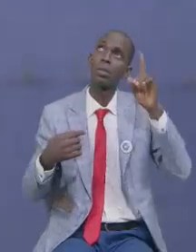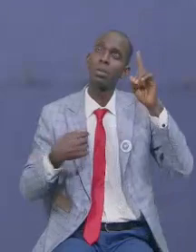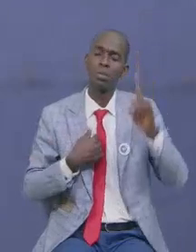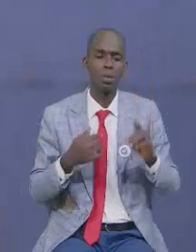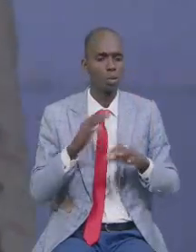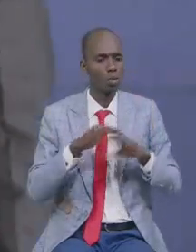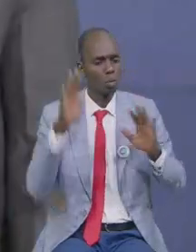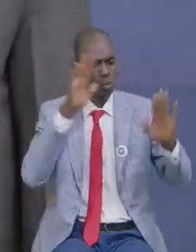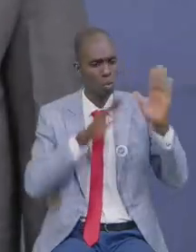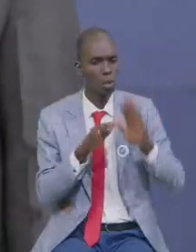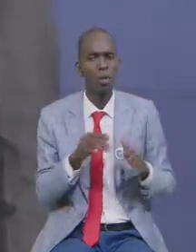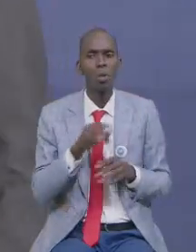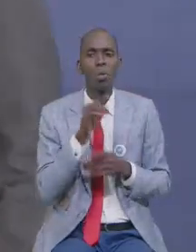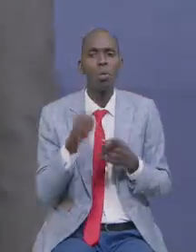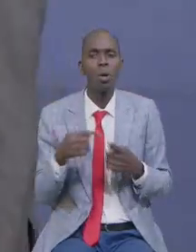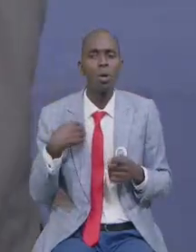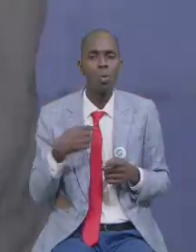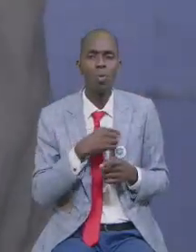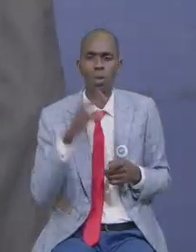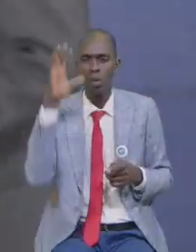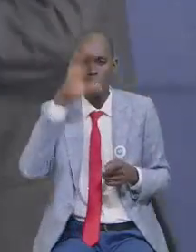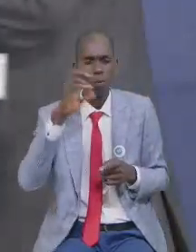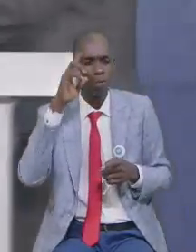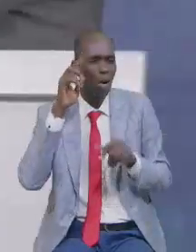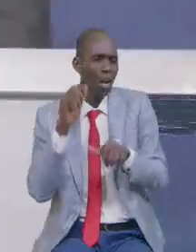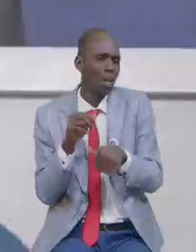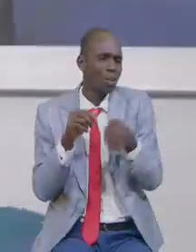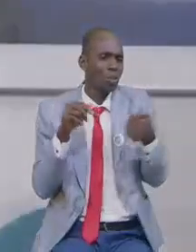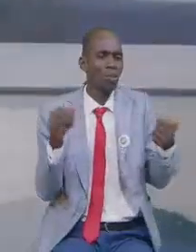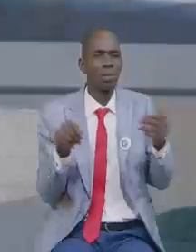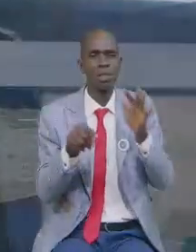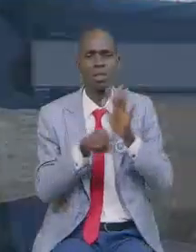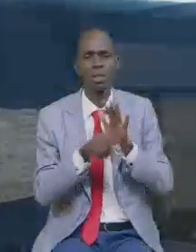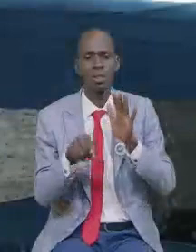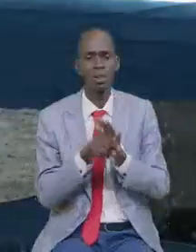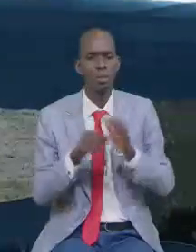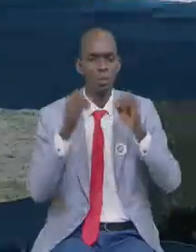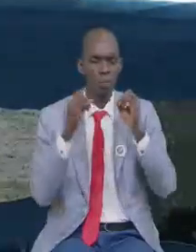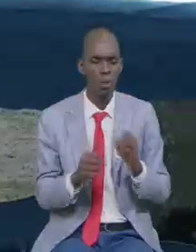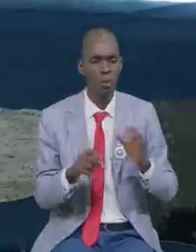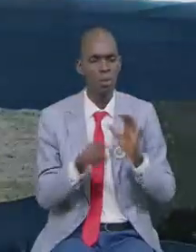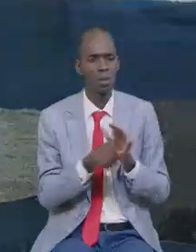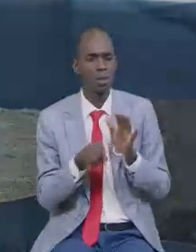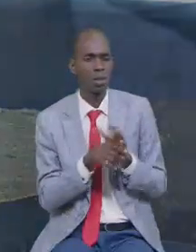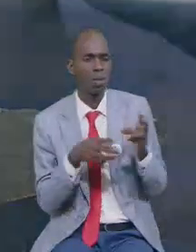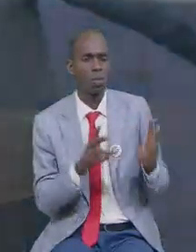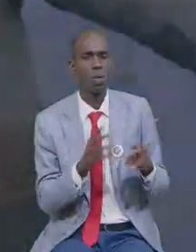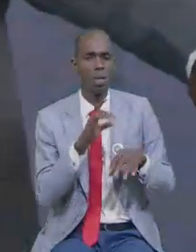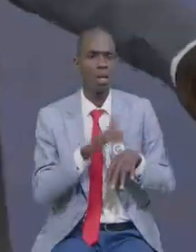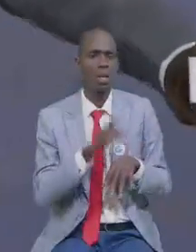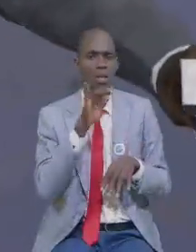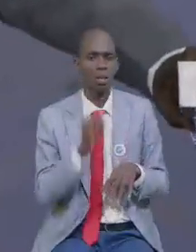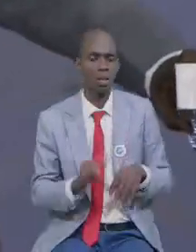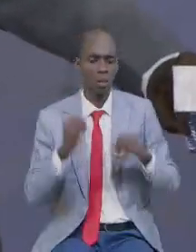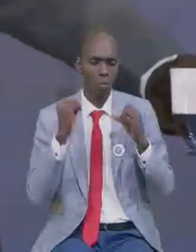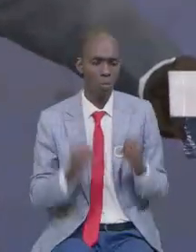we seek alternative solution, when we seek earthly power, earthly strength,